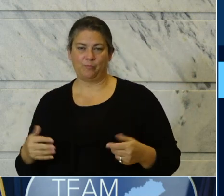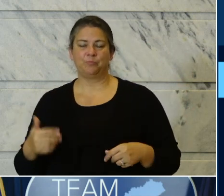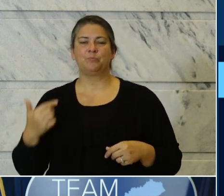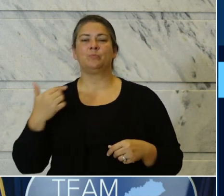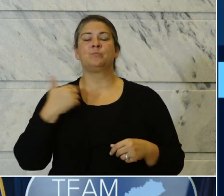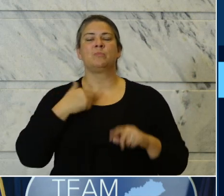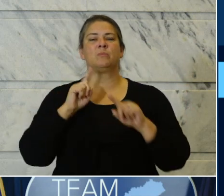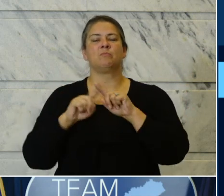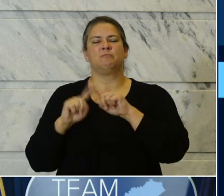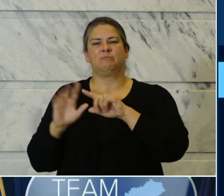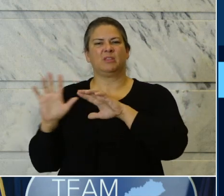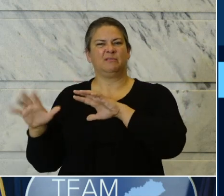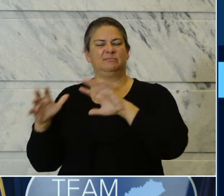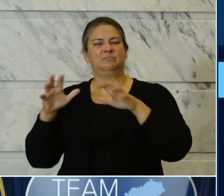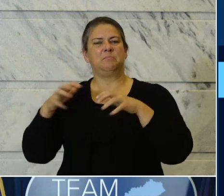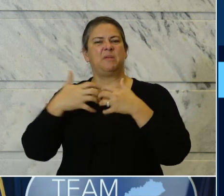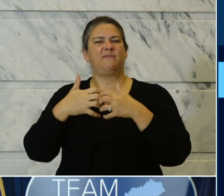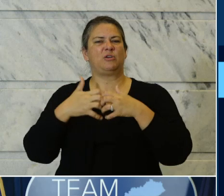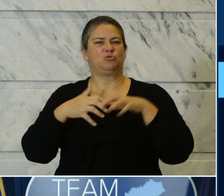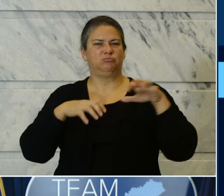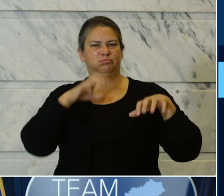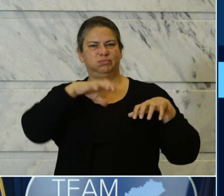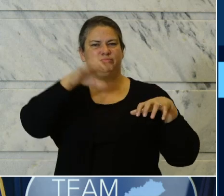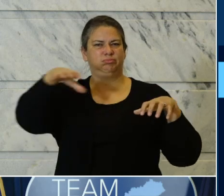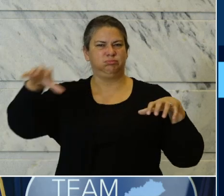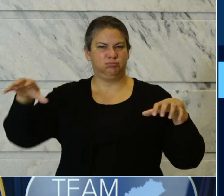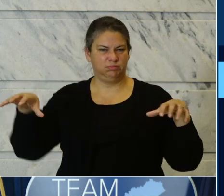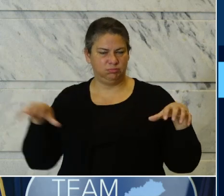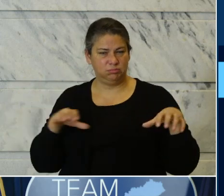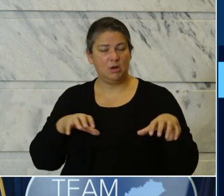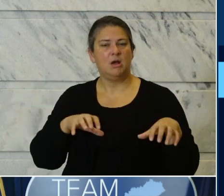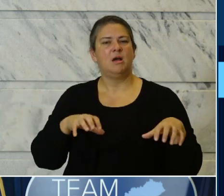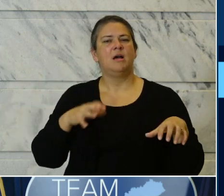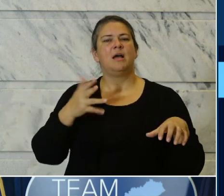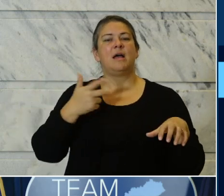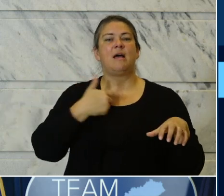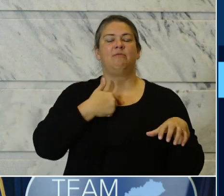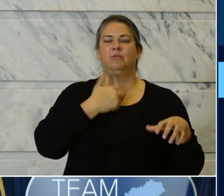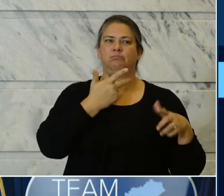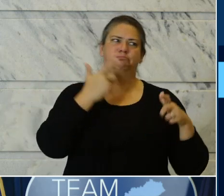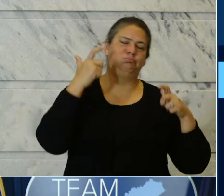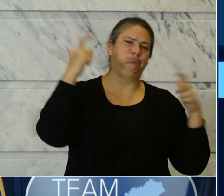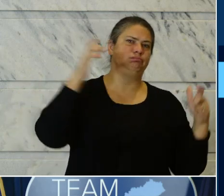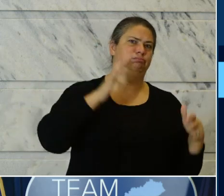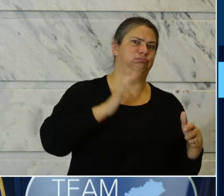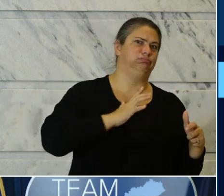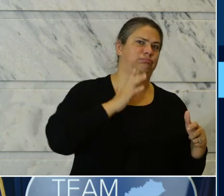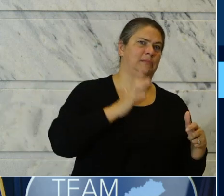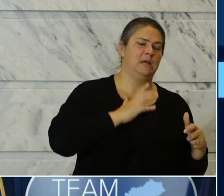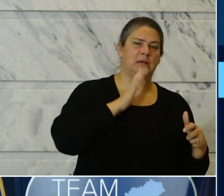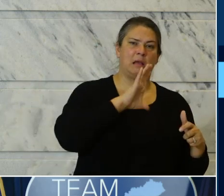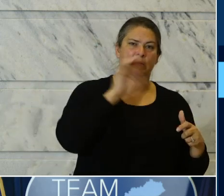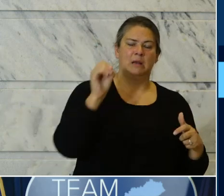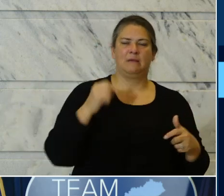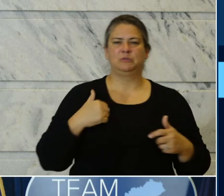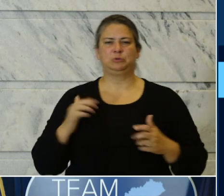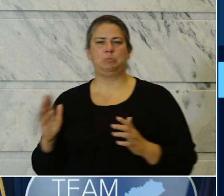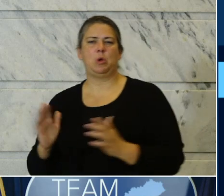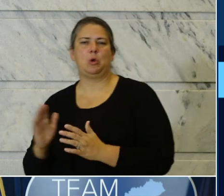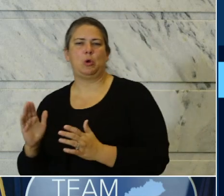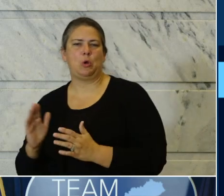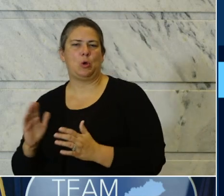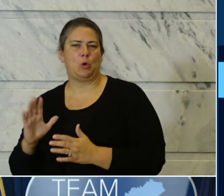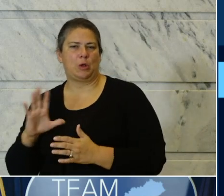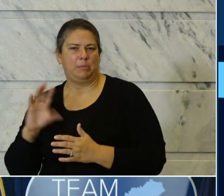manufacturing facilities, from Fortune 500 companies to mom-and-pop operations. We produce dryers, aerospace